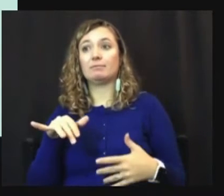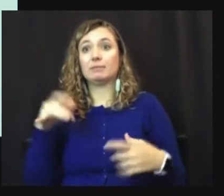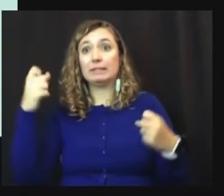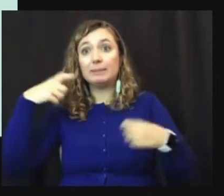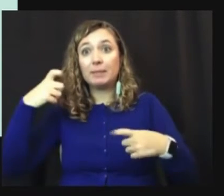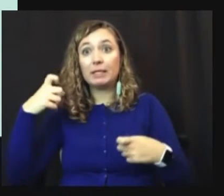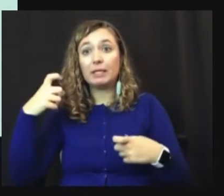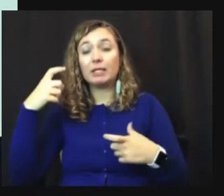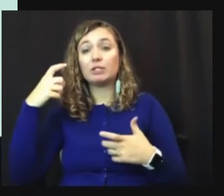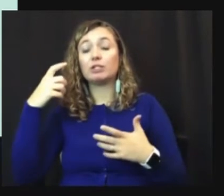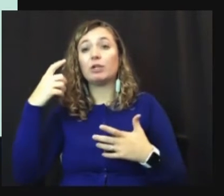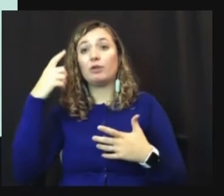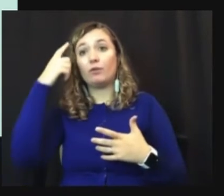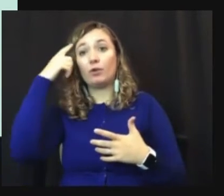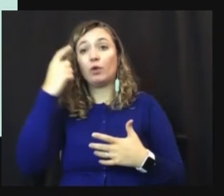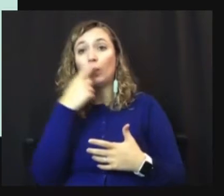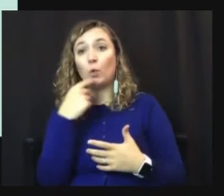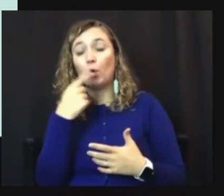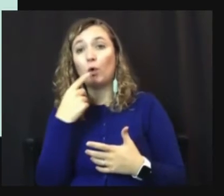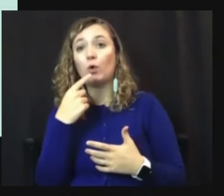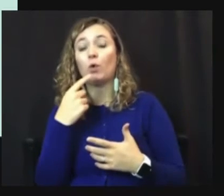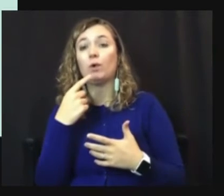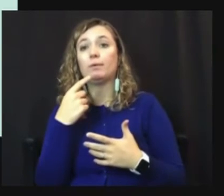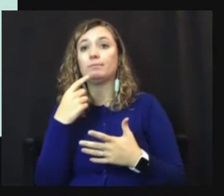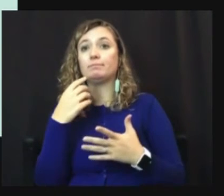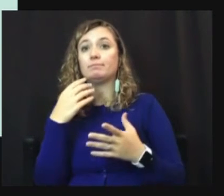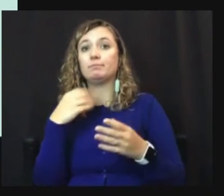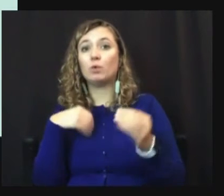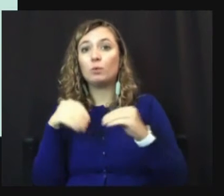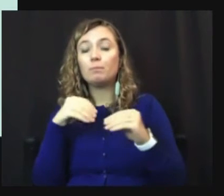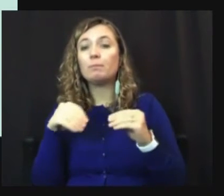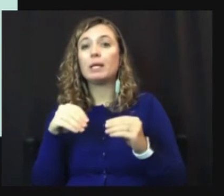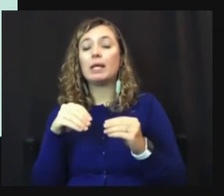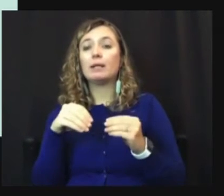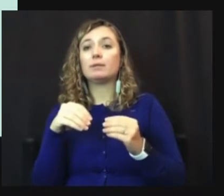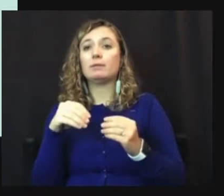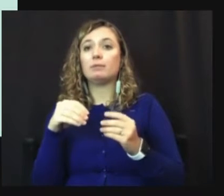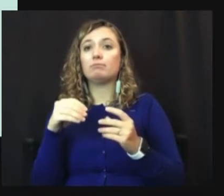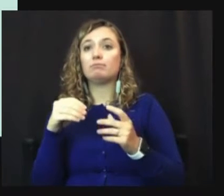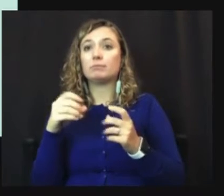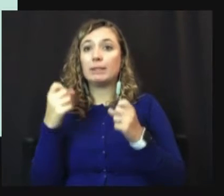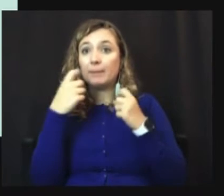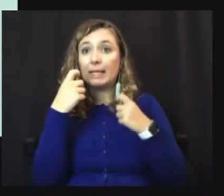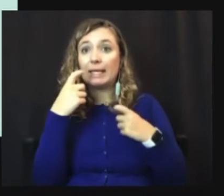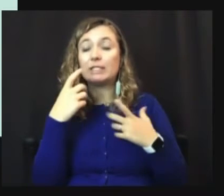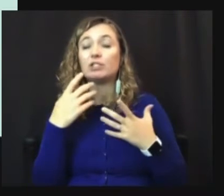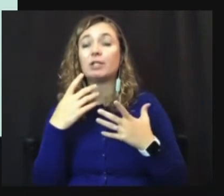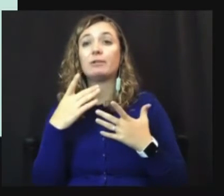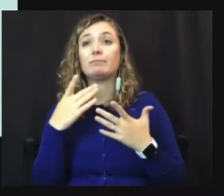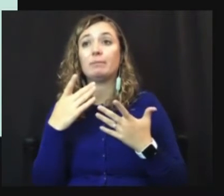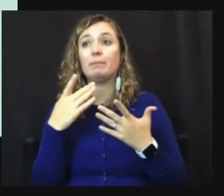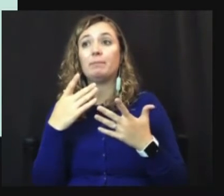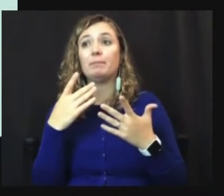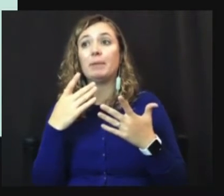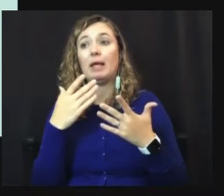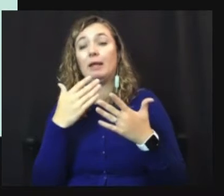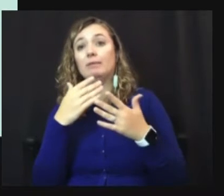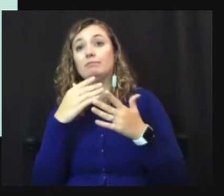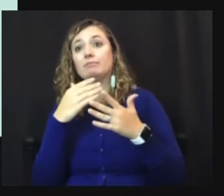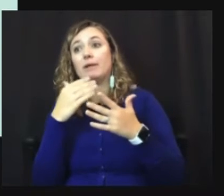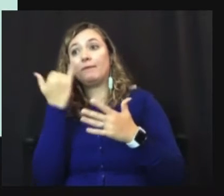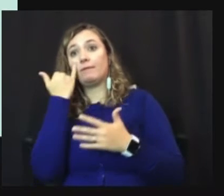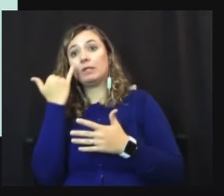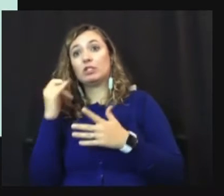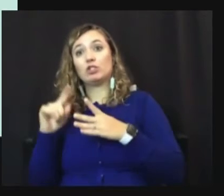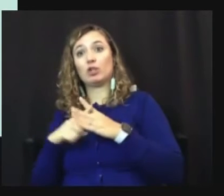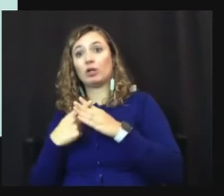stimulation. Now, this could have all just gone back to the beginning, and my stems could have been more embraced in